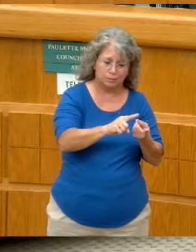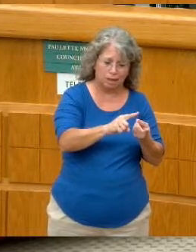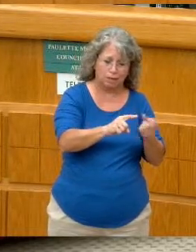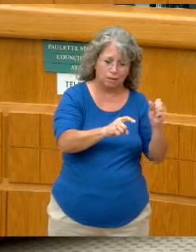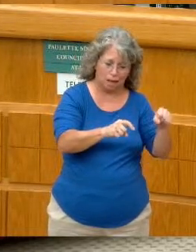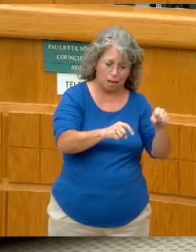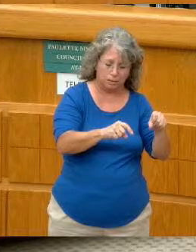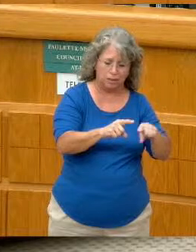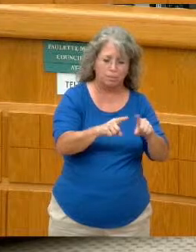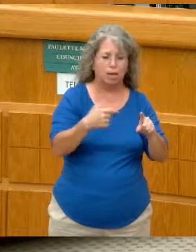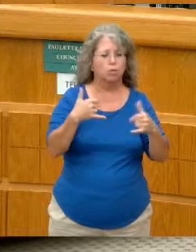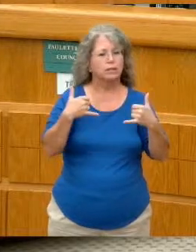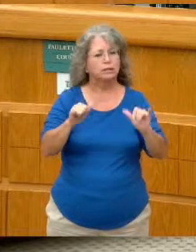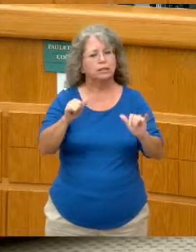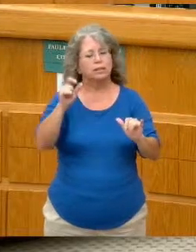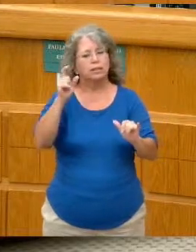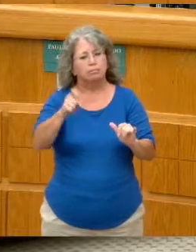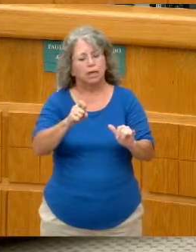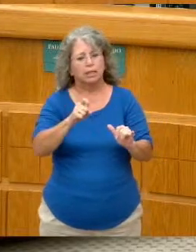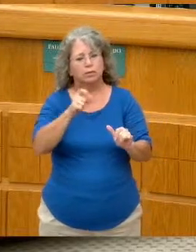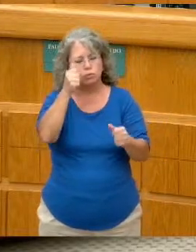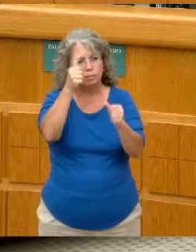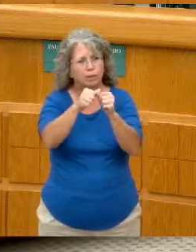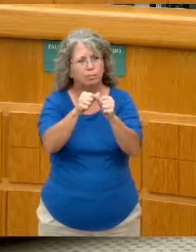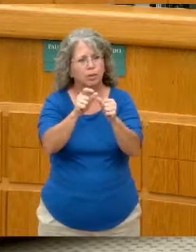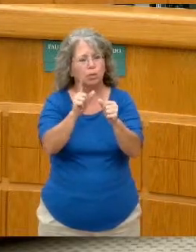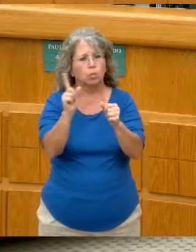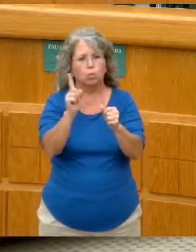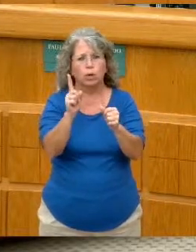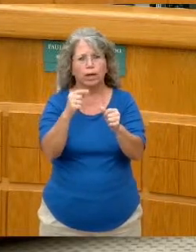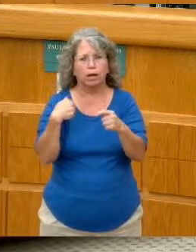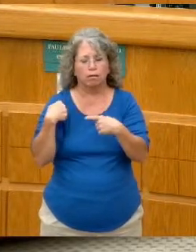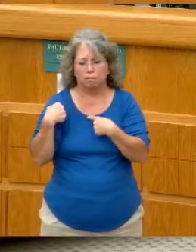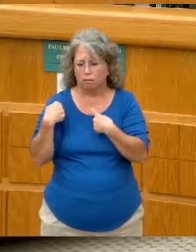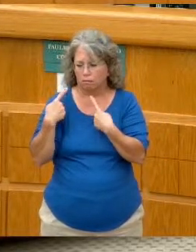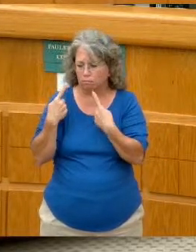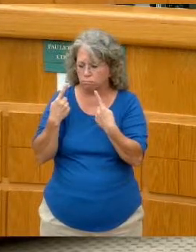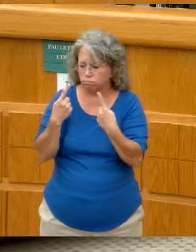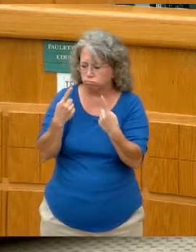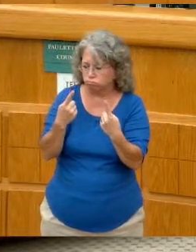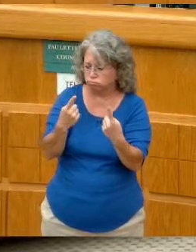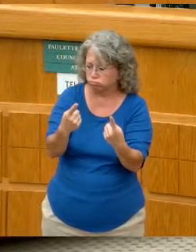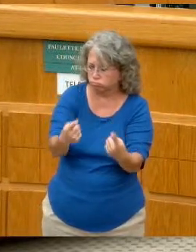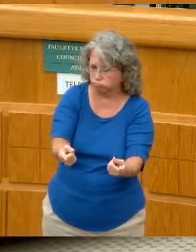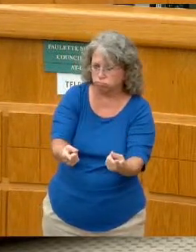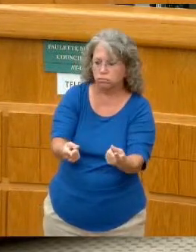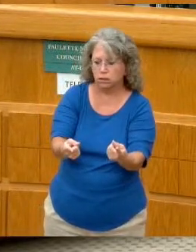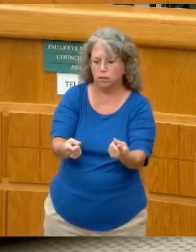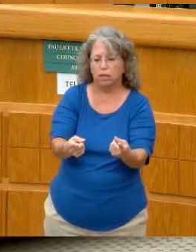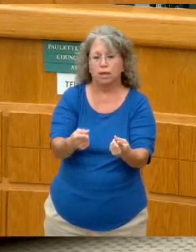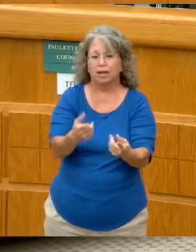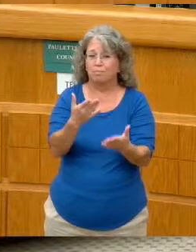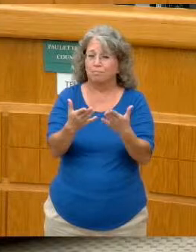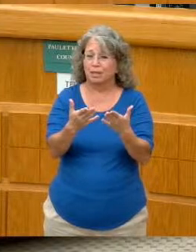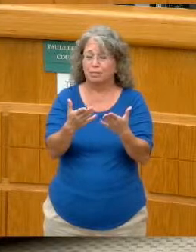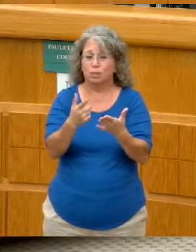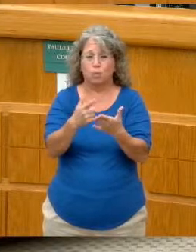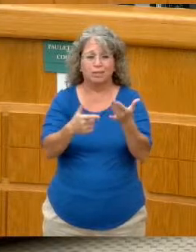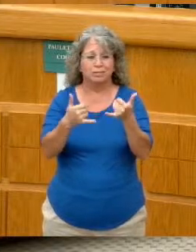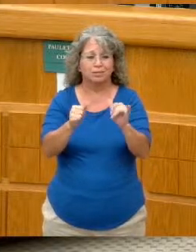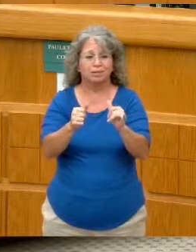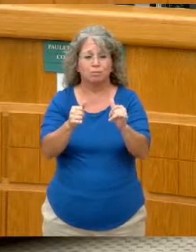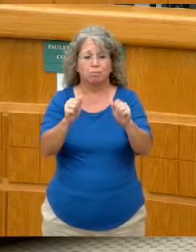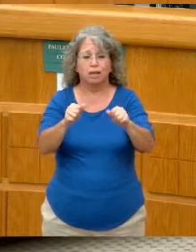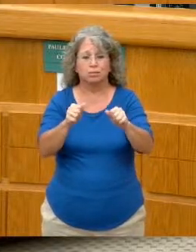be extremely mindful of where we have been and what may still lie ahead. We have